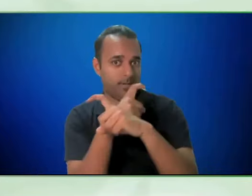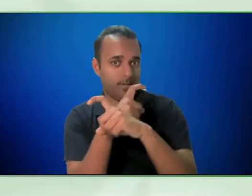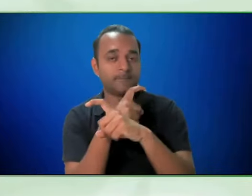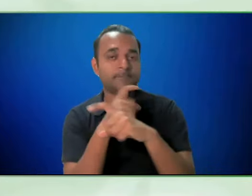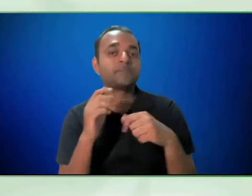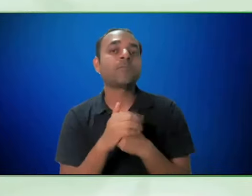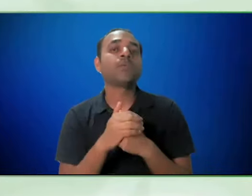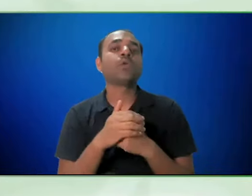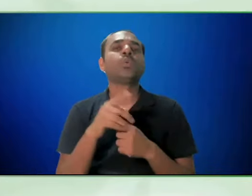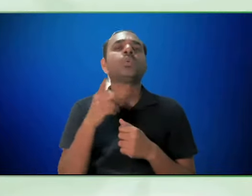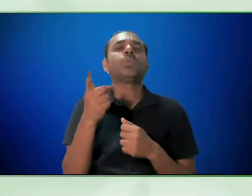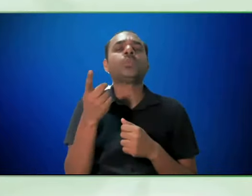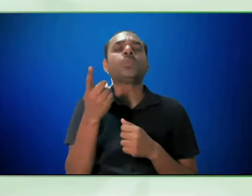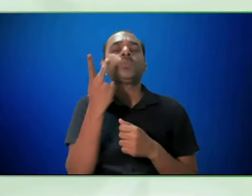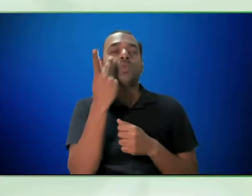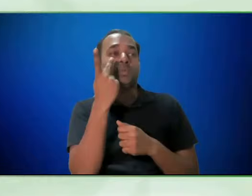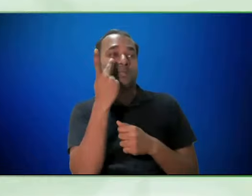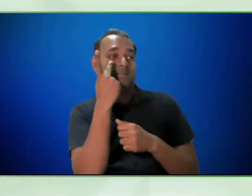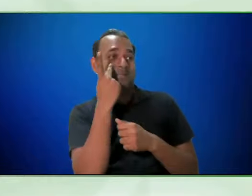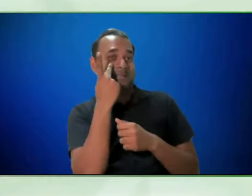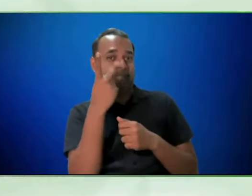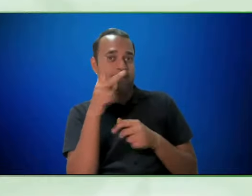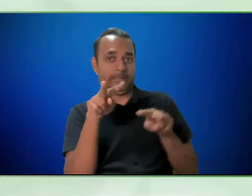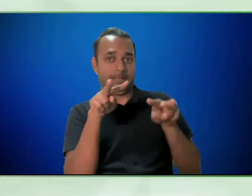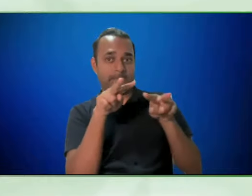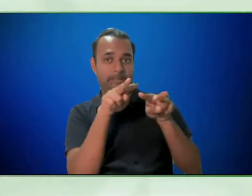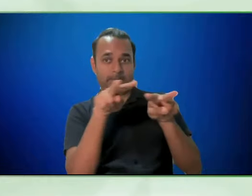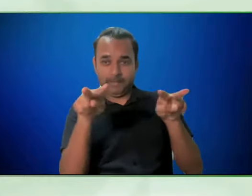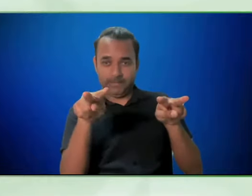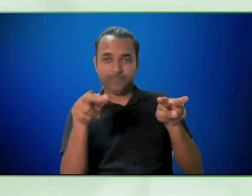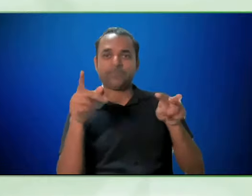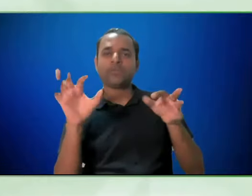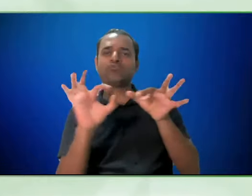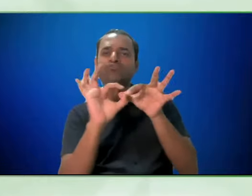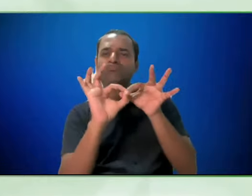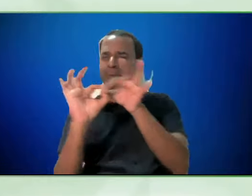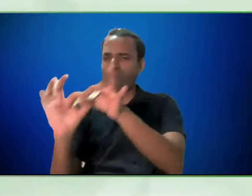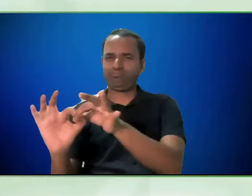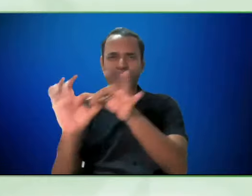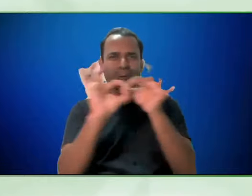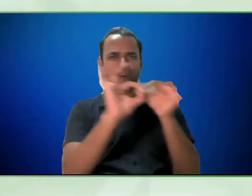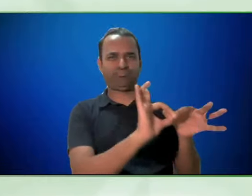the effect, and see that also is there's